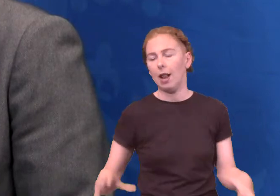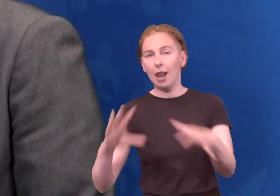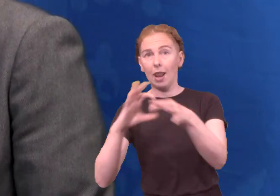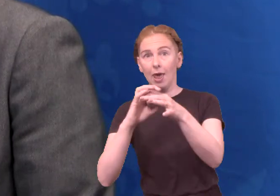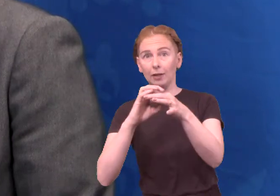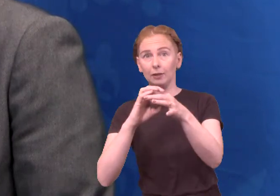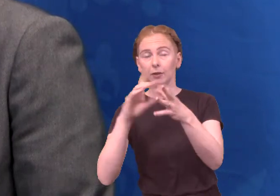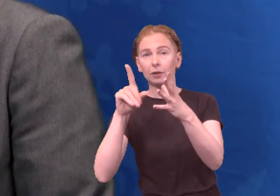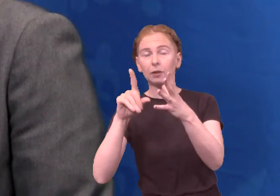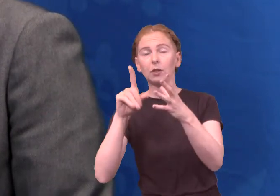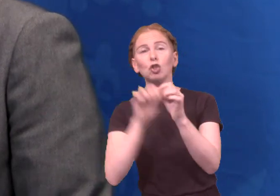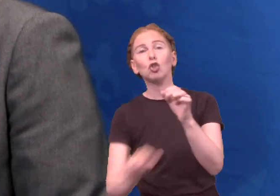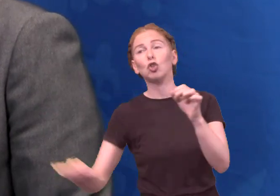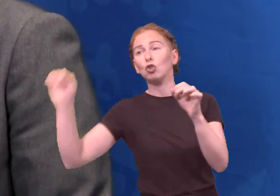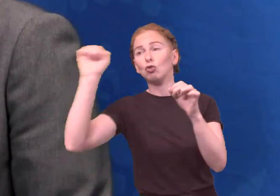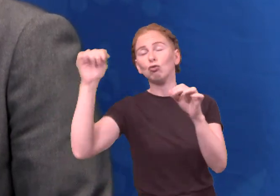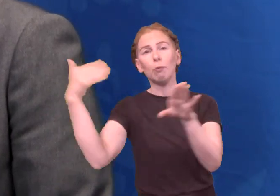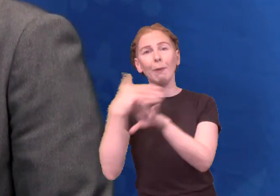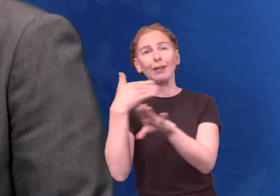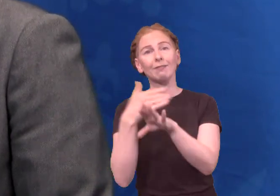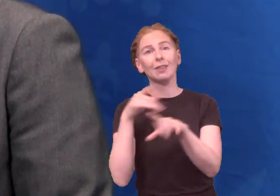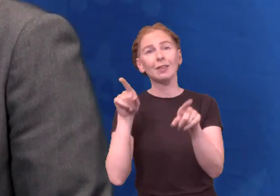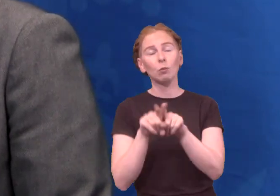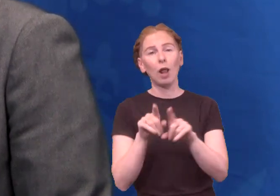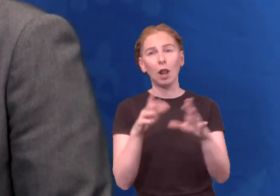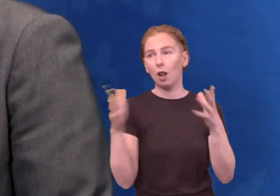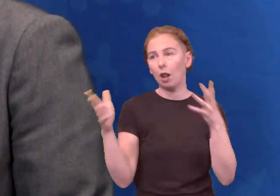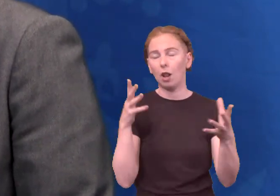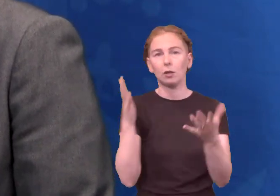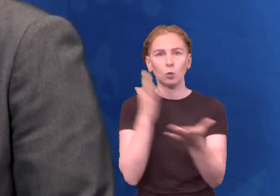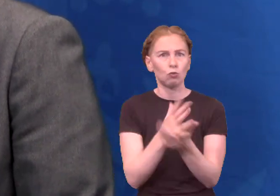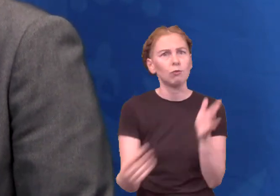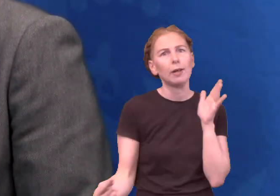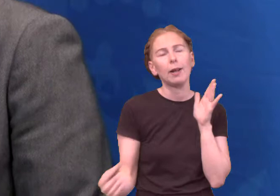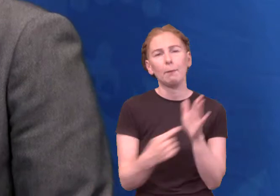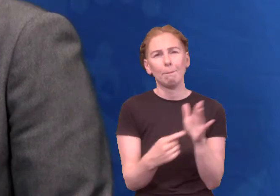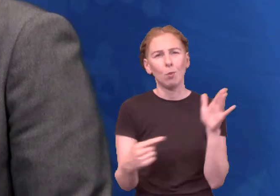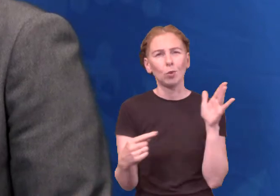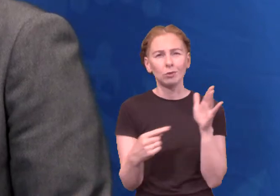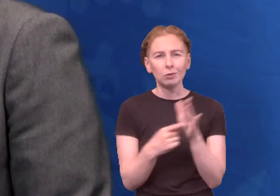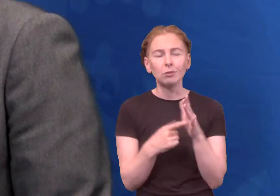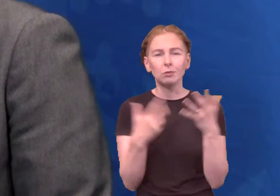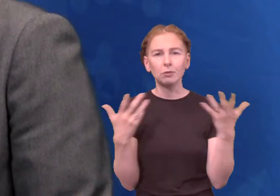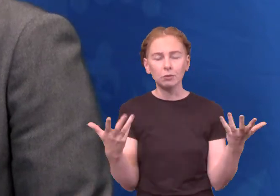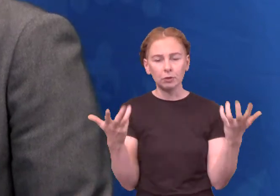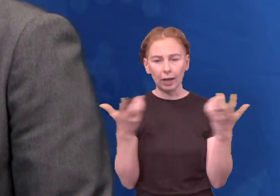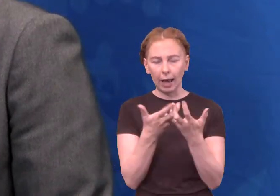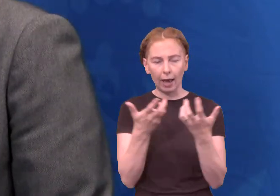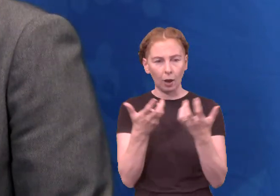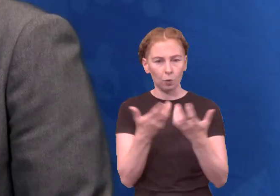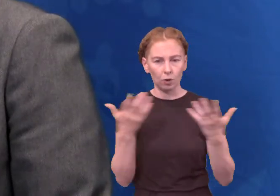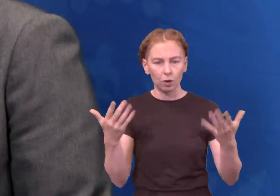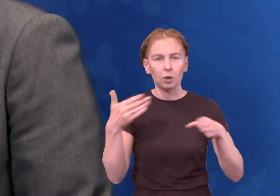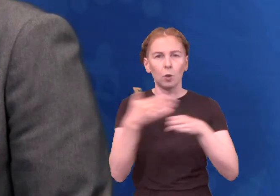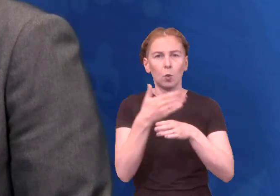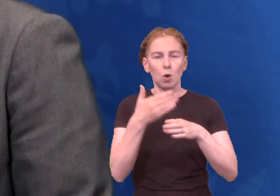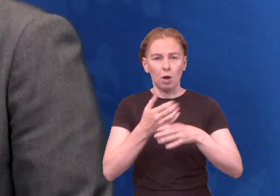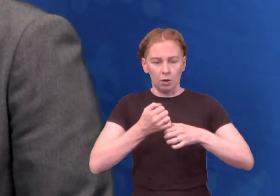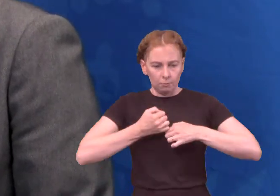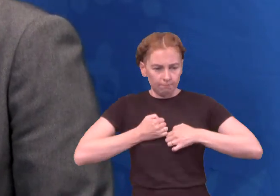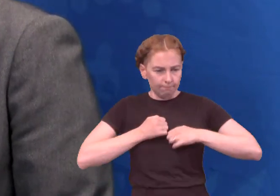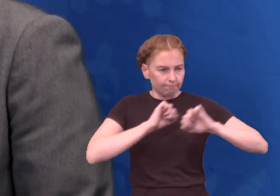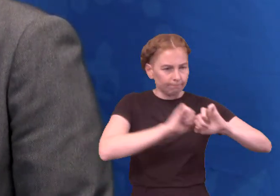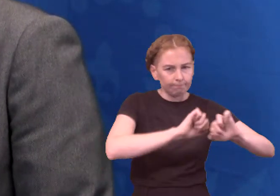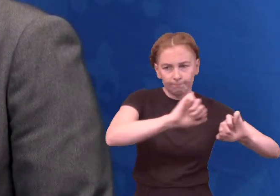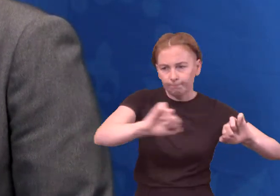across the rest of Europe, and so it's really crucial for us in terms of bringing all of that work together. It's my job to do